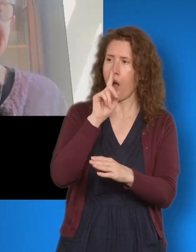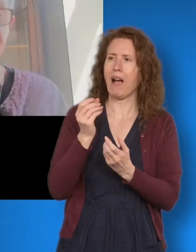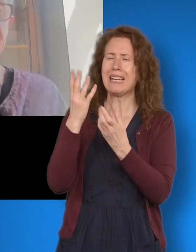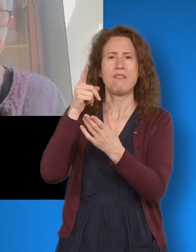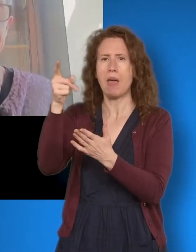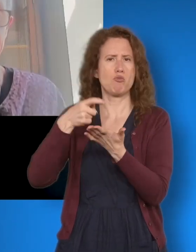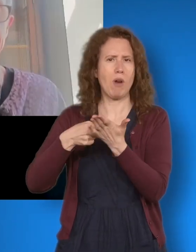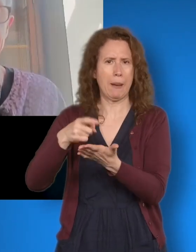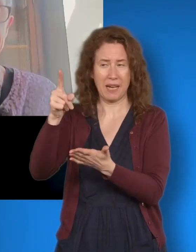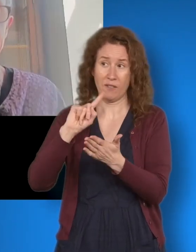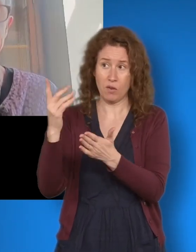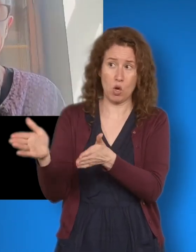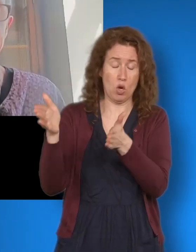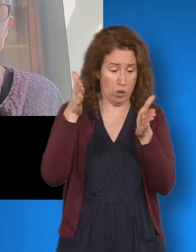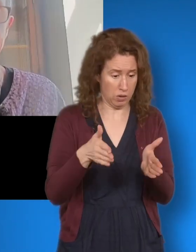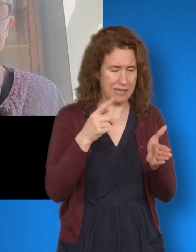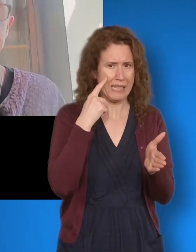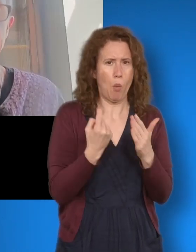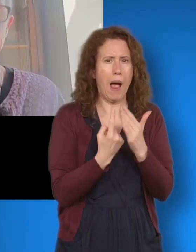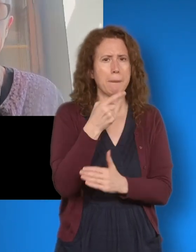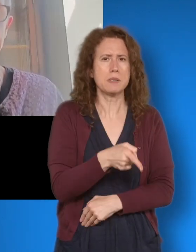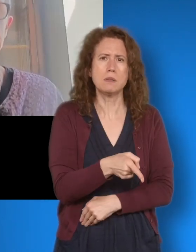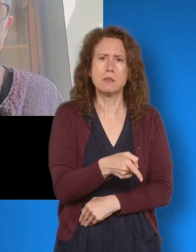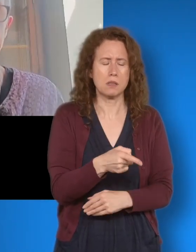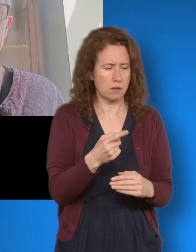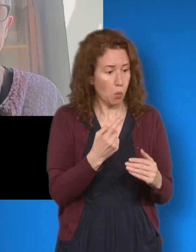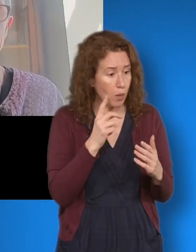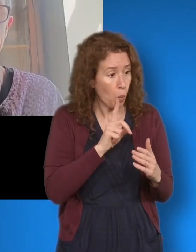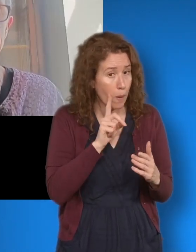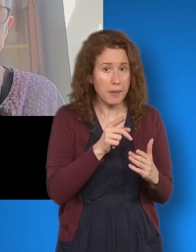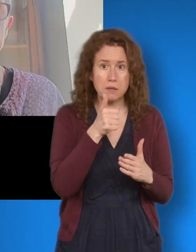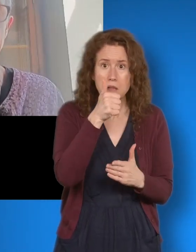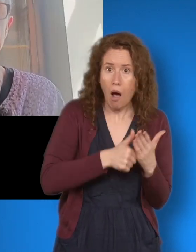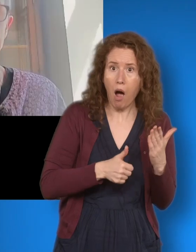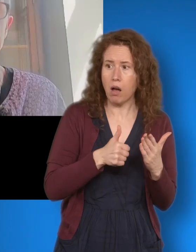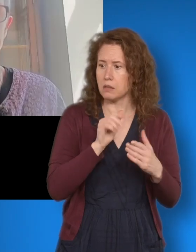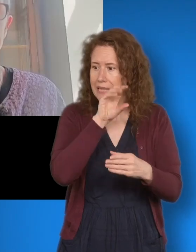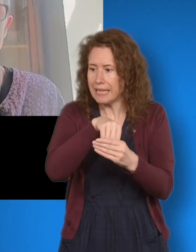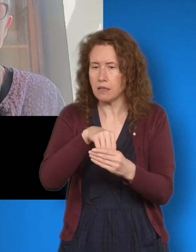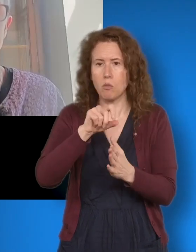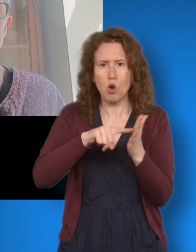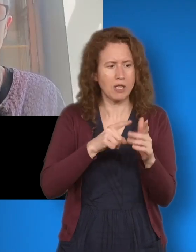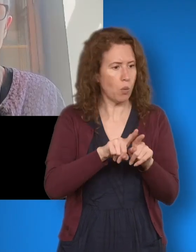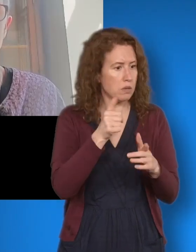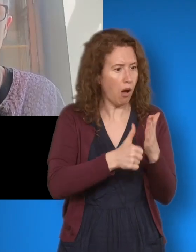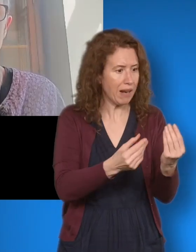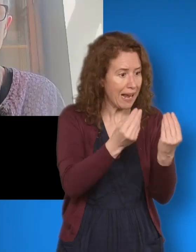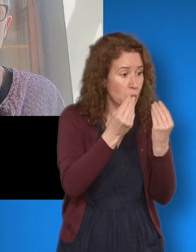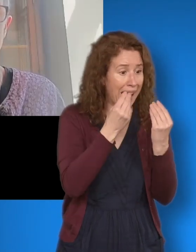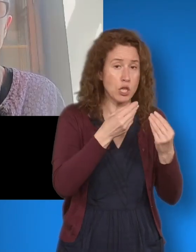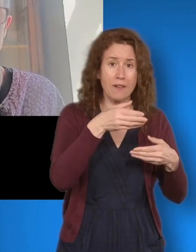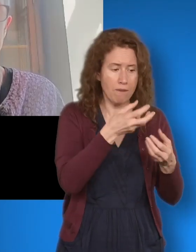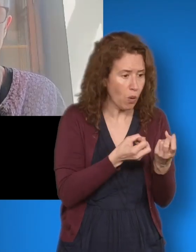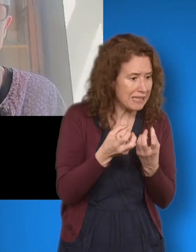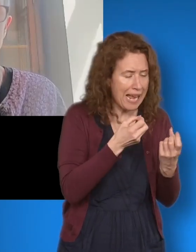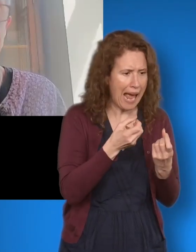recommendations, perhaps we should be looking at what happens when women go into the STEM projects for education and what